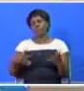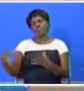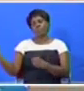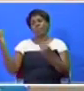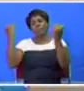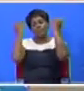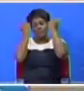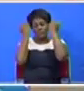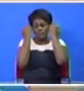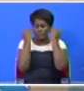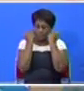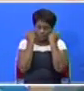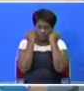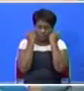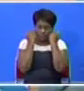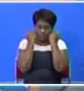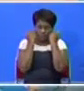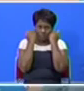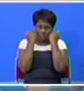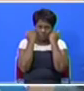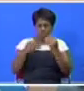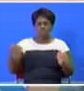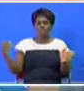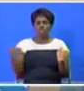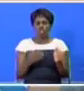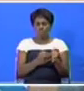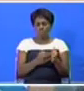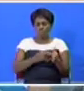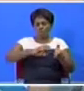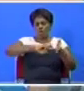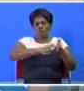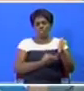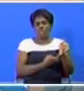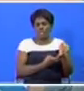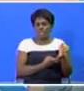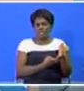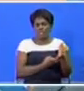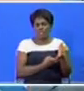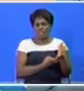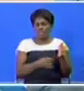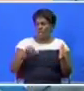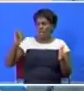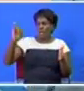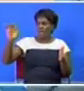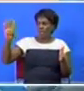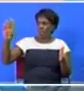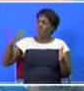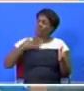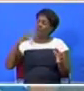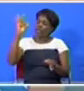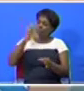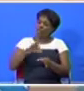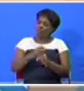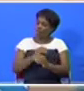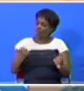mahakamani na kusimamisha hiyo kandarasi. Kama IBC hawataki uchaguzi, walezi wa